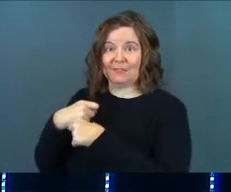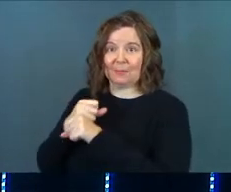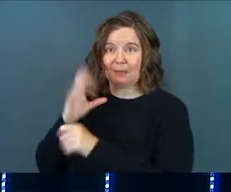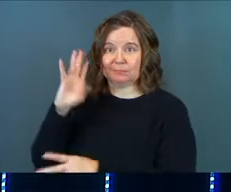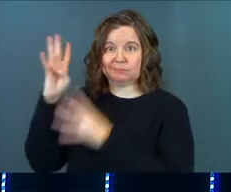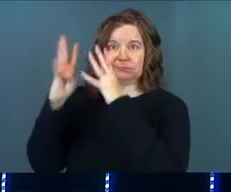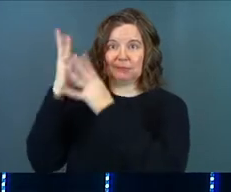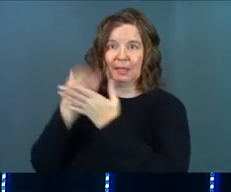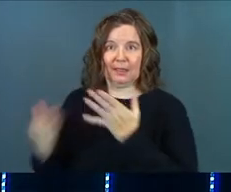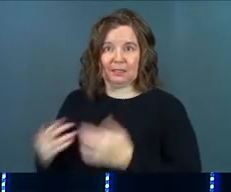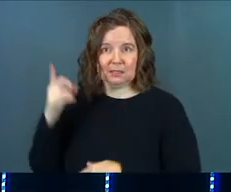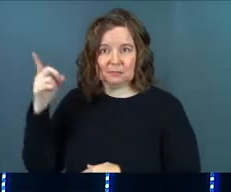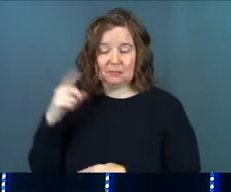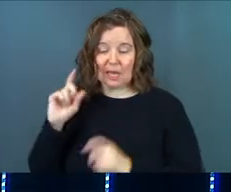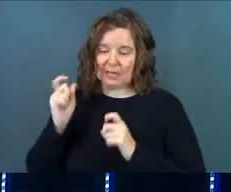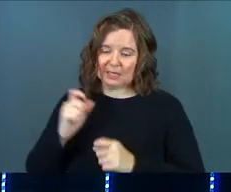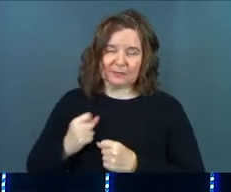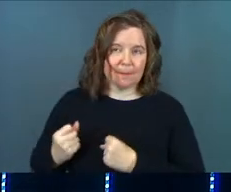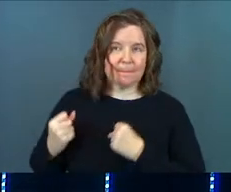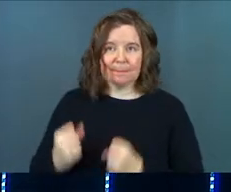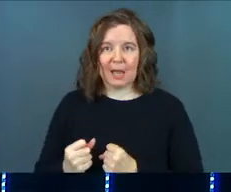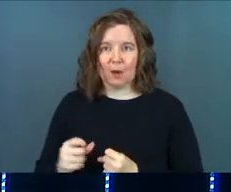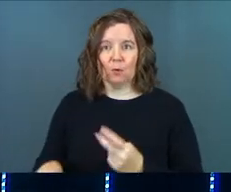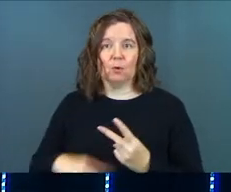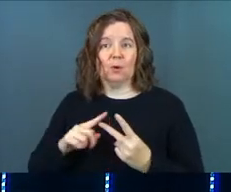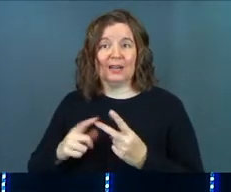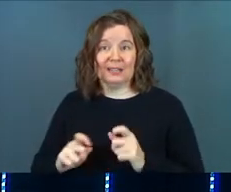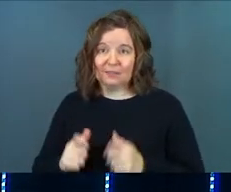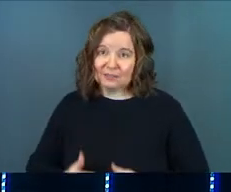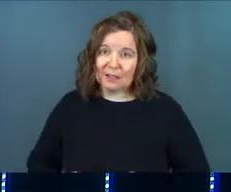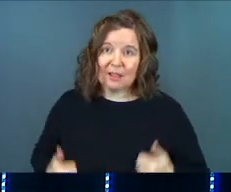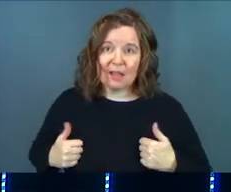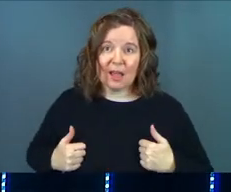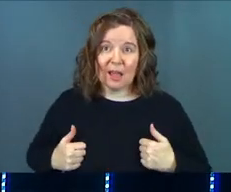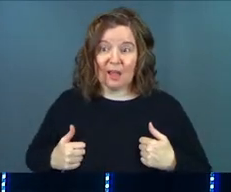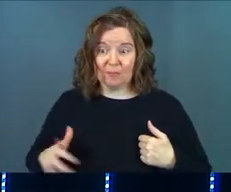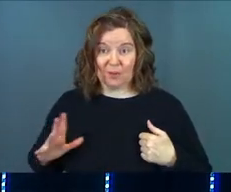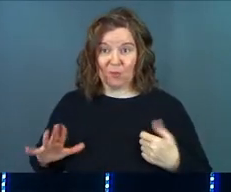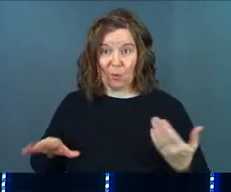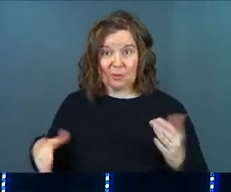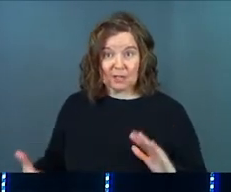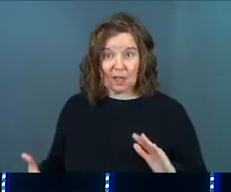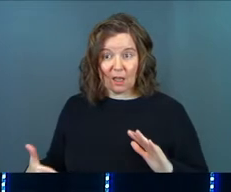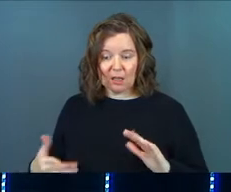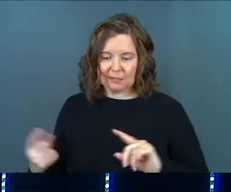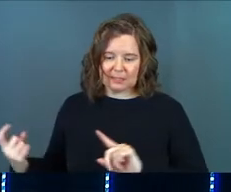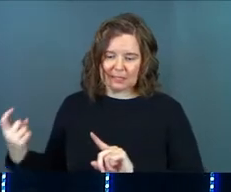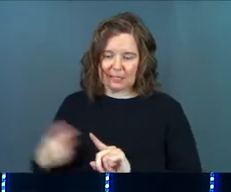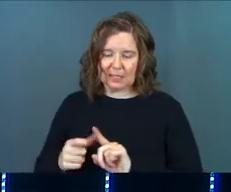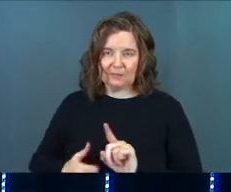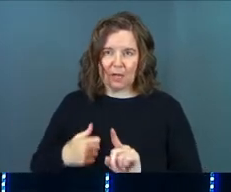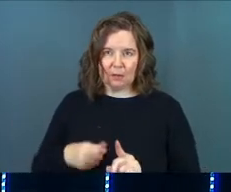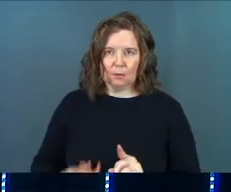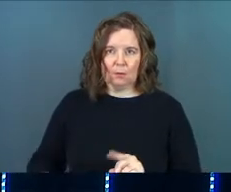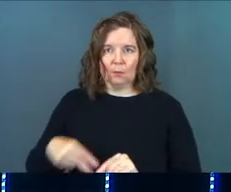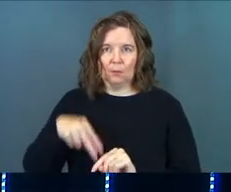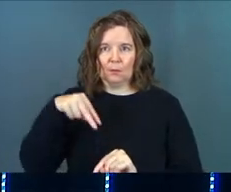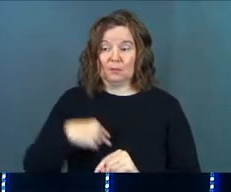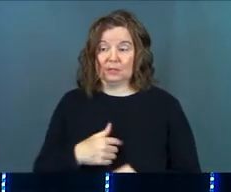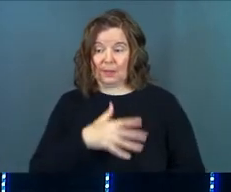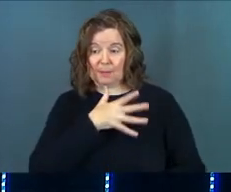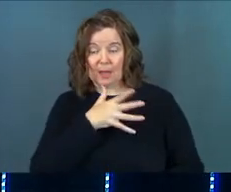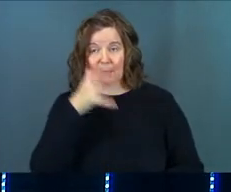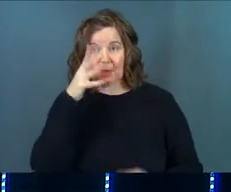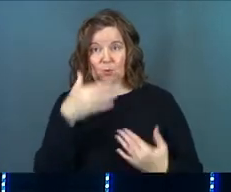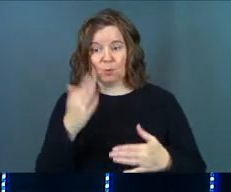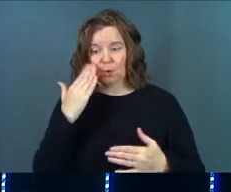things and he gives power and he gives life where there's depth. See, we moms and dads in the